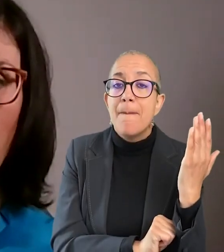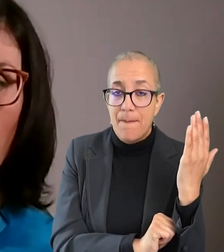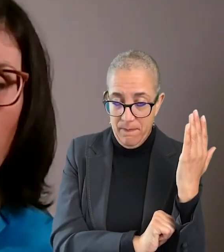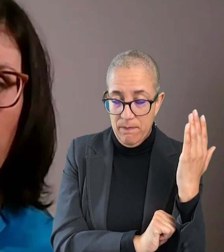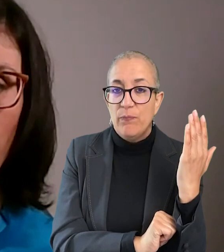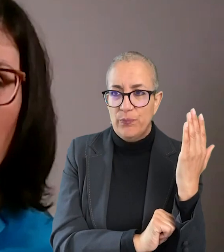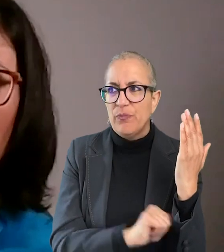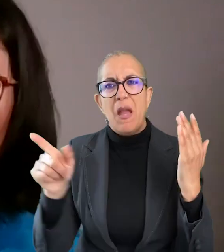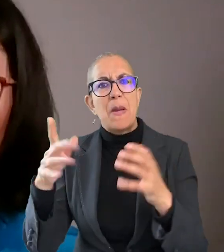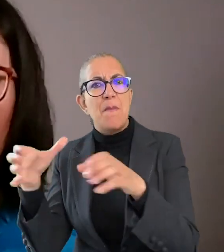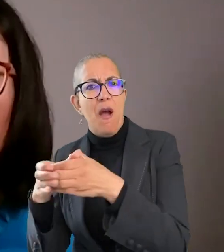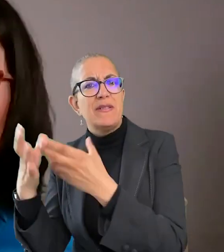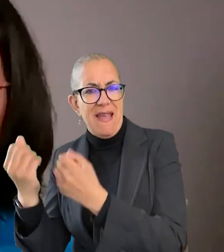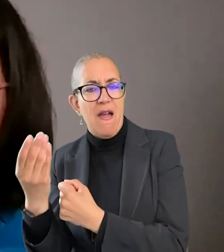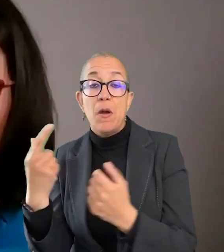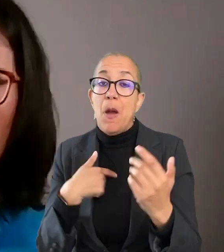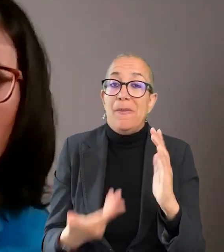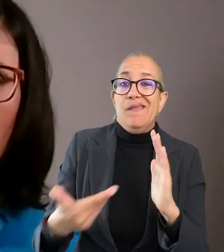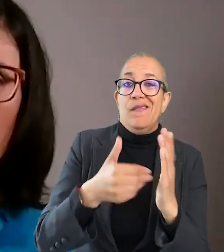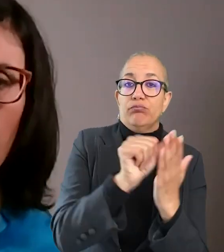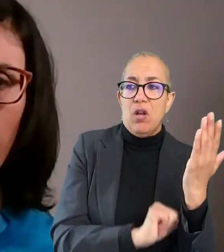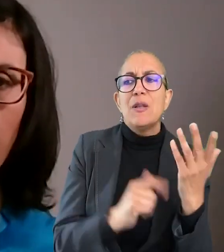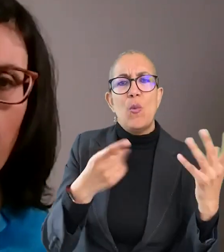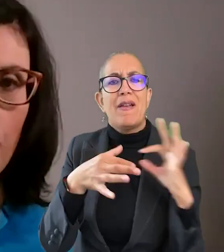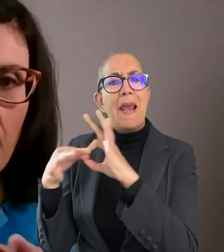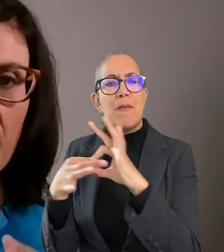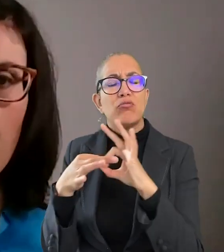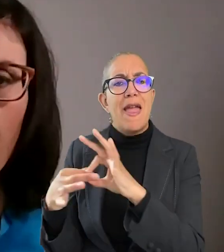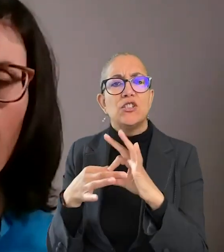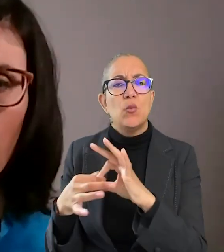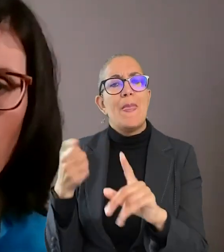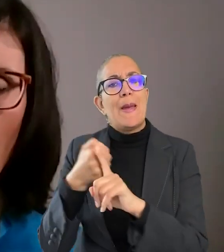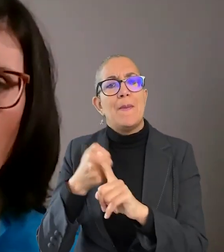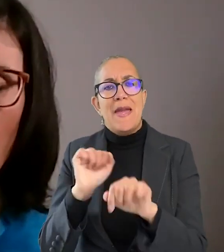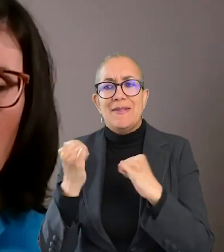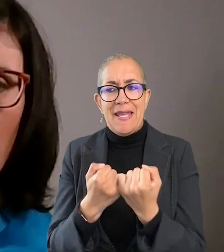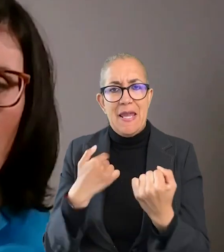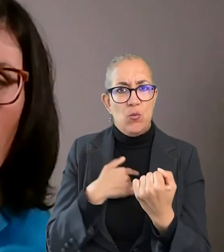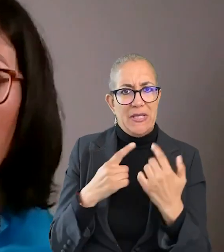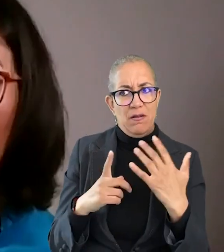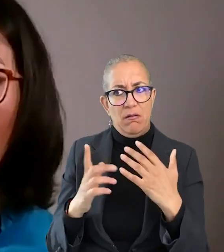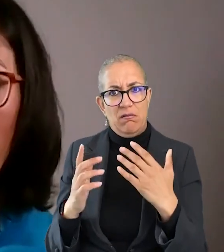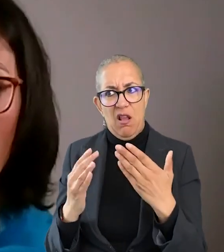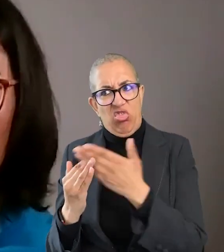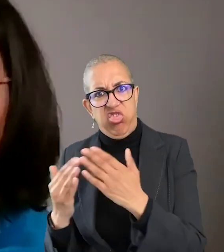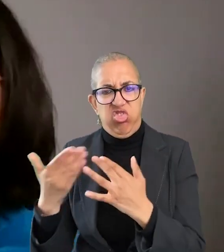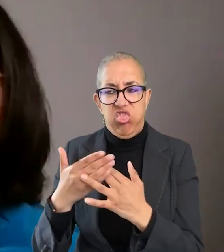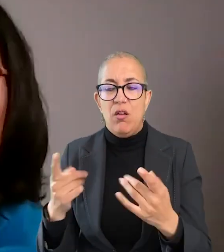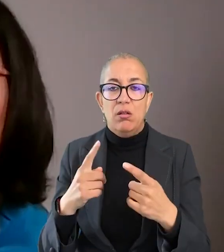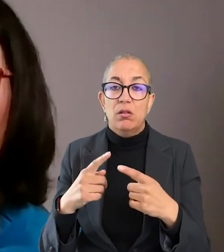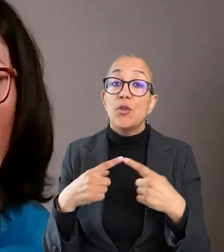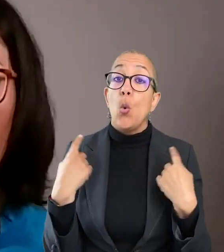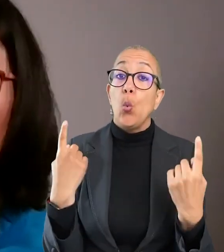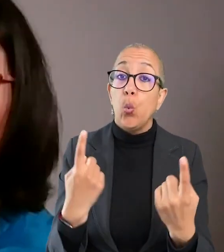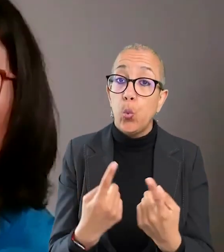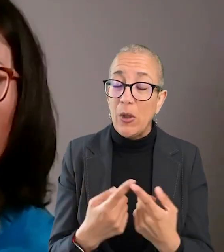to what the party was already doing. We did it obviously in collaboration with the campaigns team, so we didn't step over anyone's toes. And when I say we, what I did